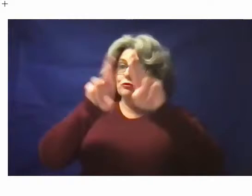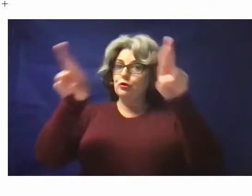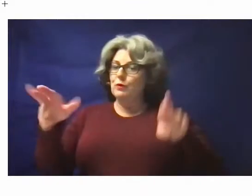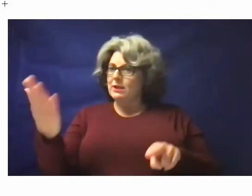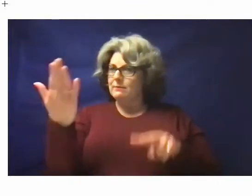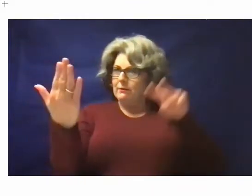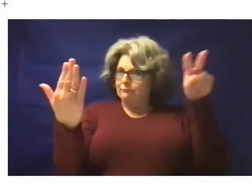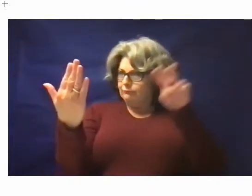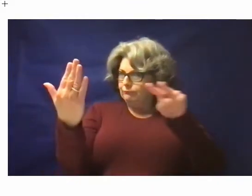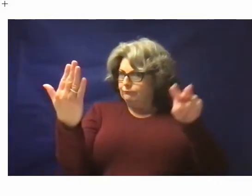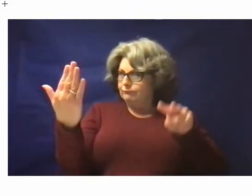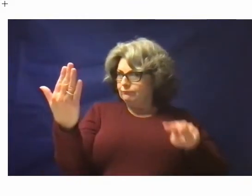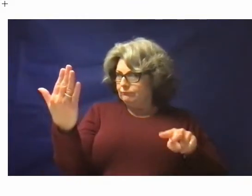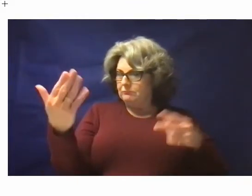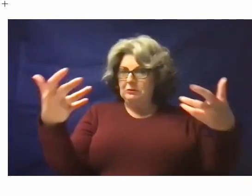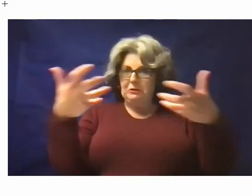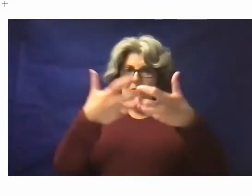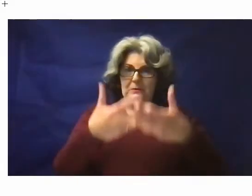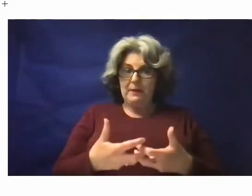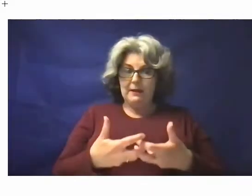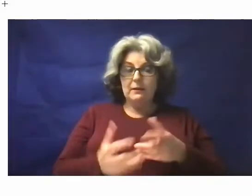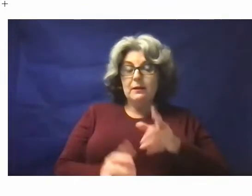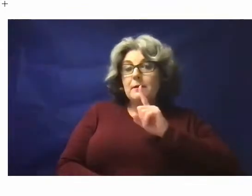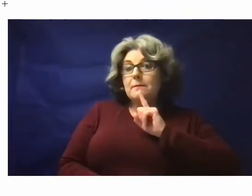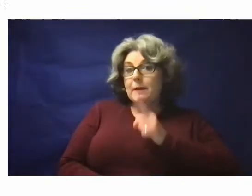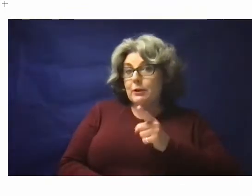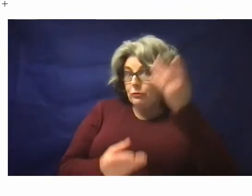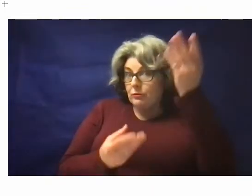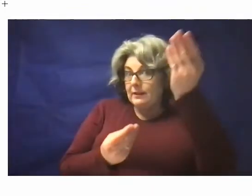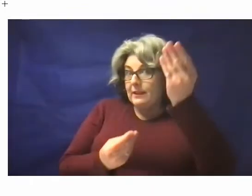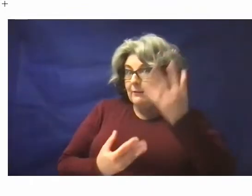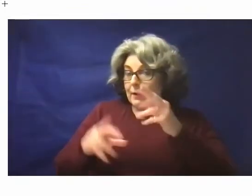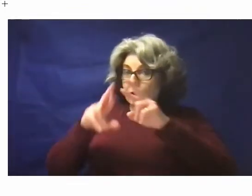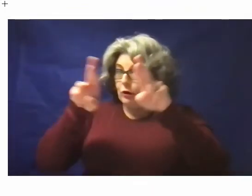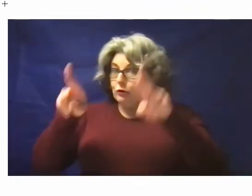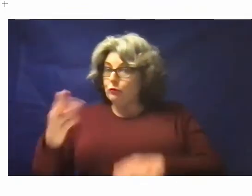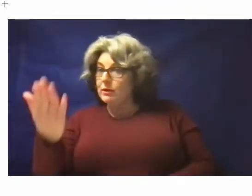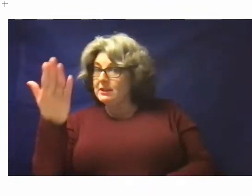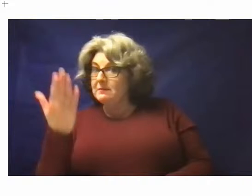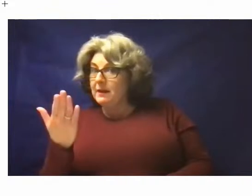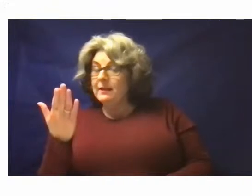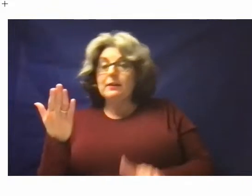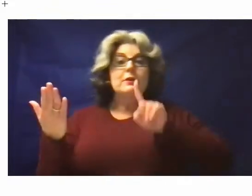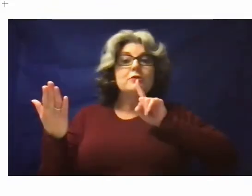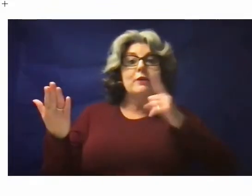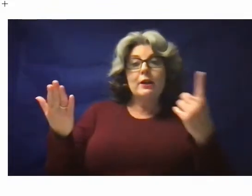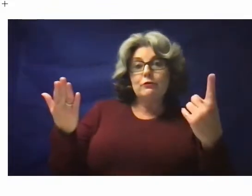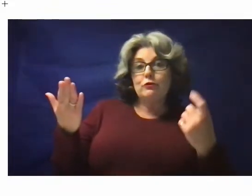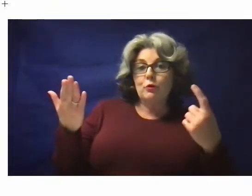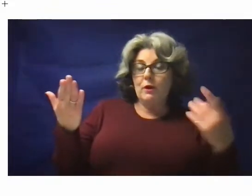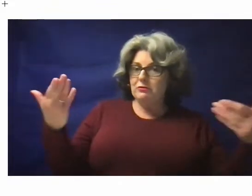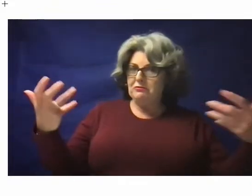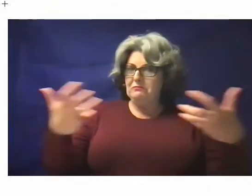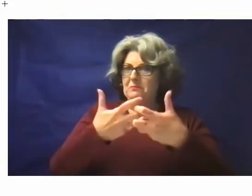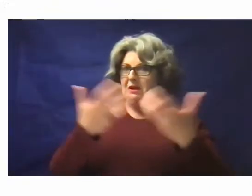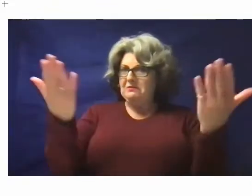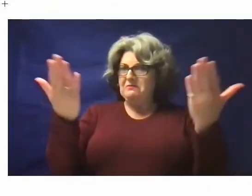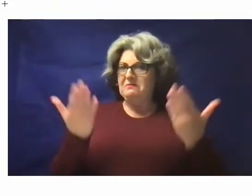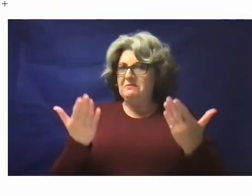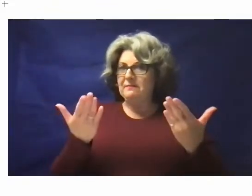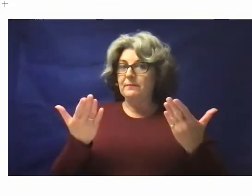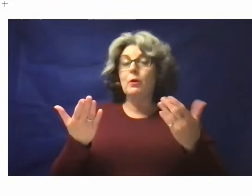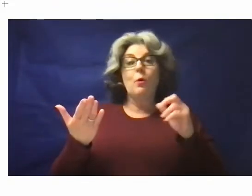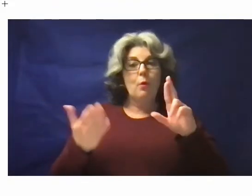your screening questions. So make sure that the information on your resume matches your answer to the screening questions and or your cover